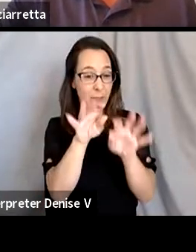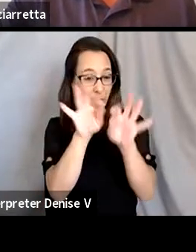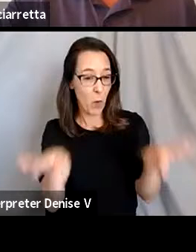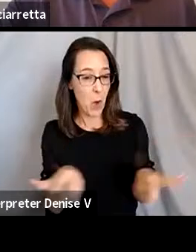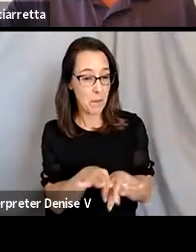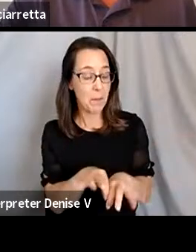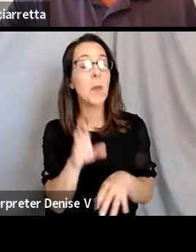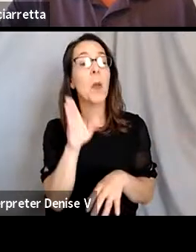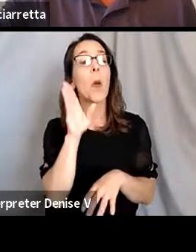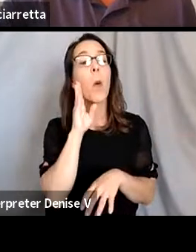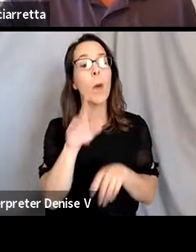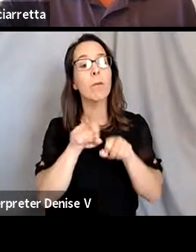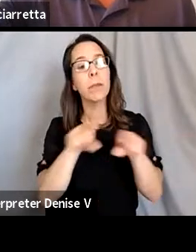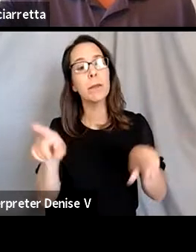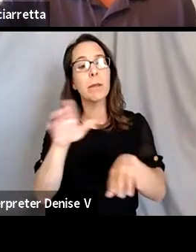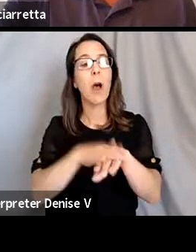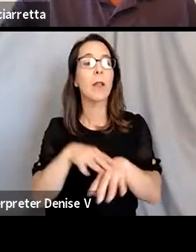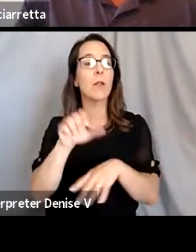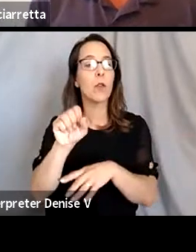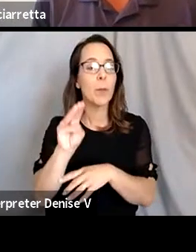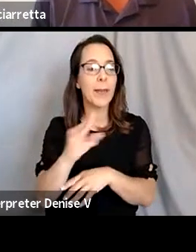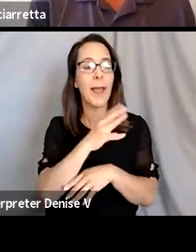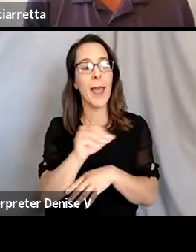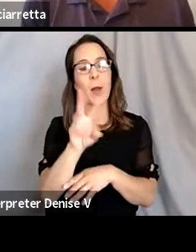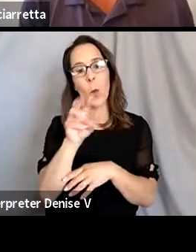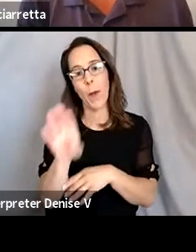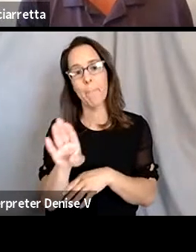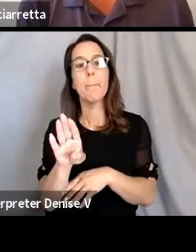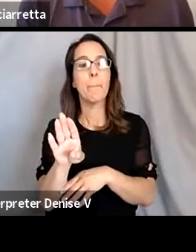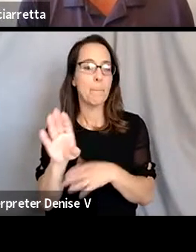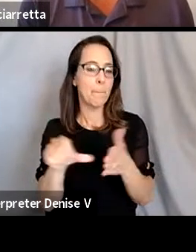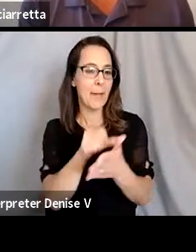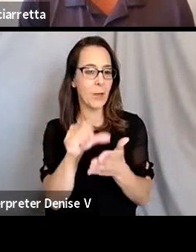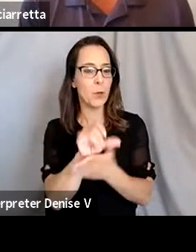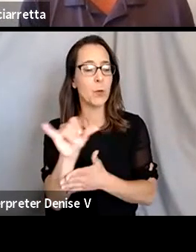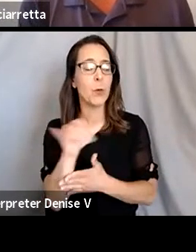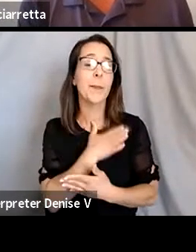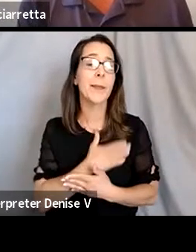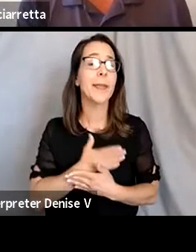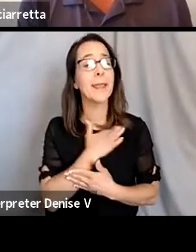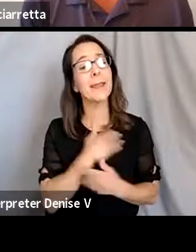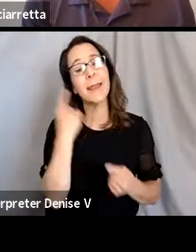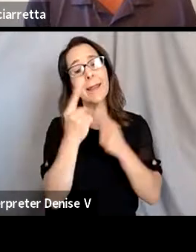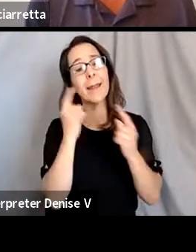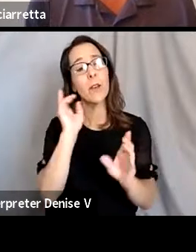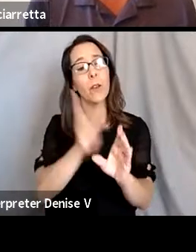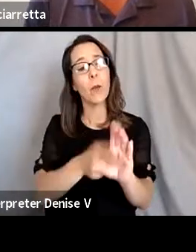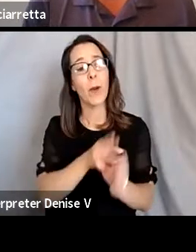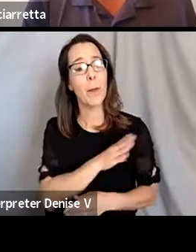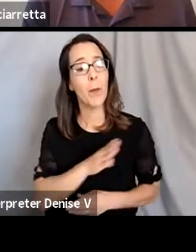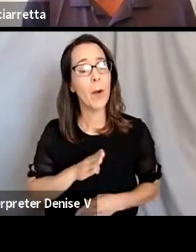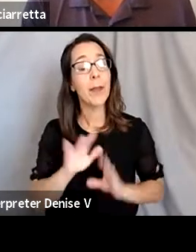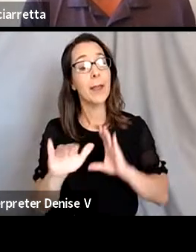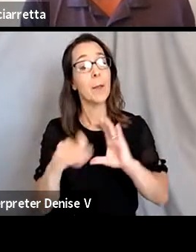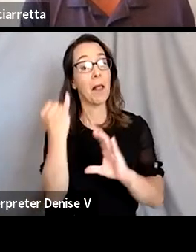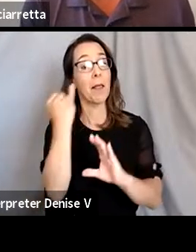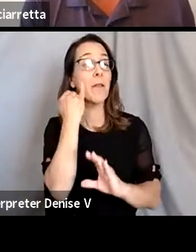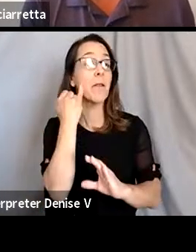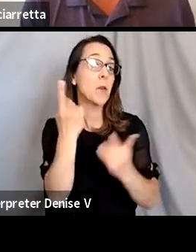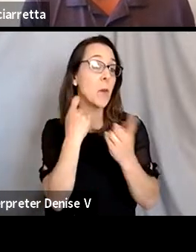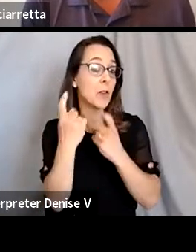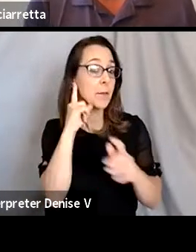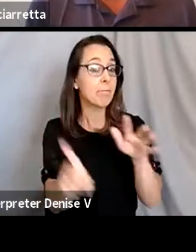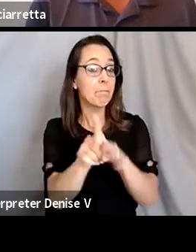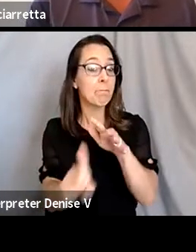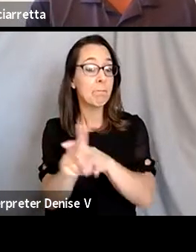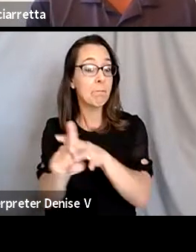social media and on our website. So please consider joining our board and email us if you have any questions. And with that being